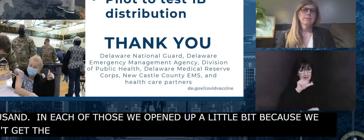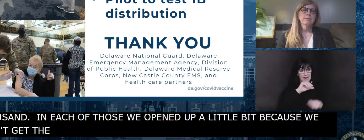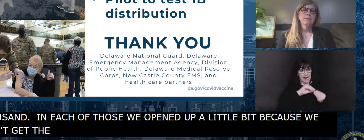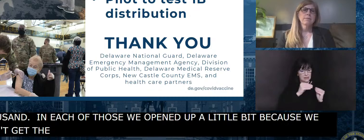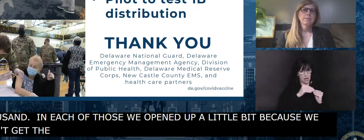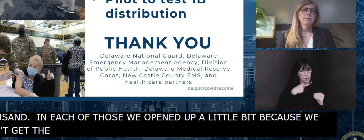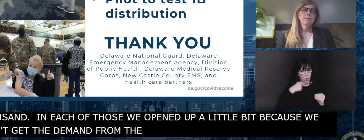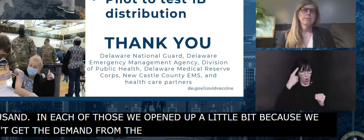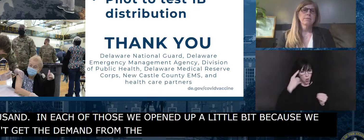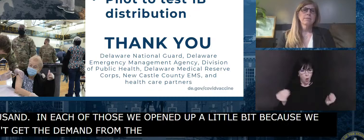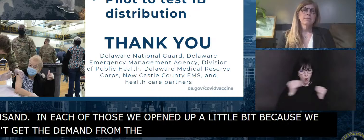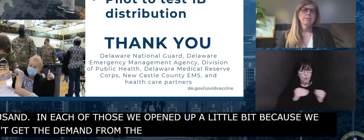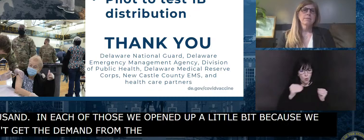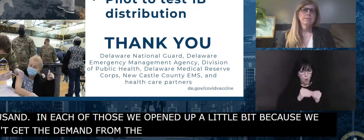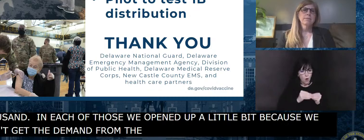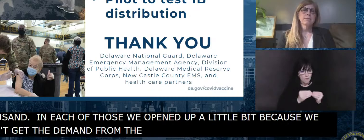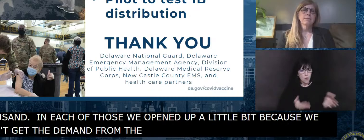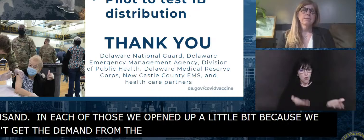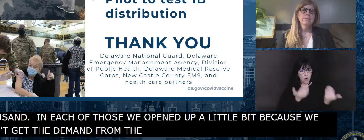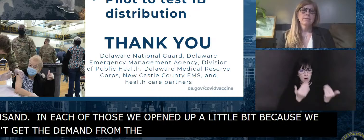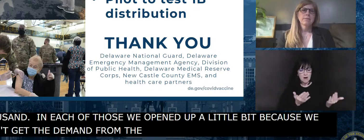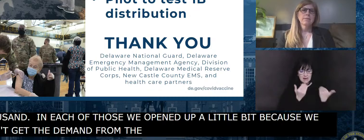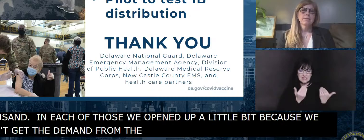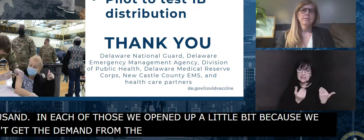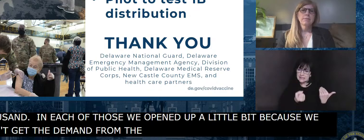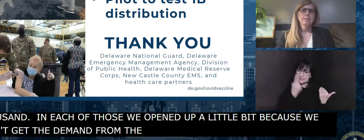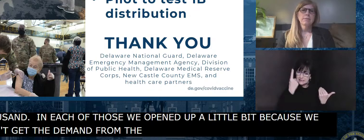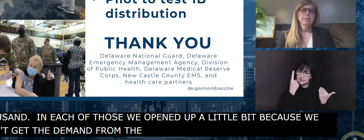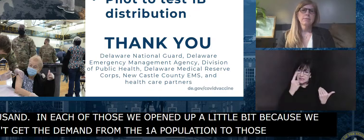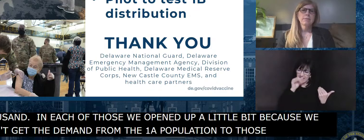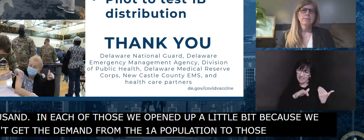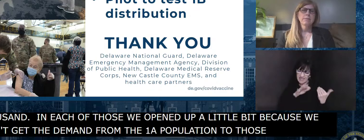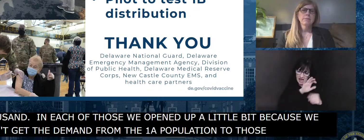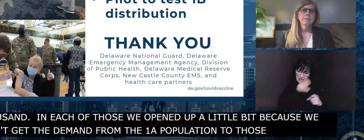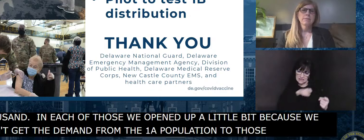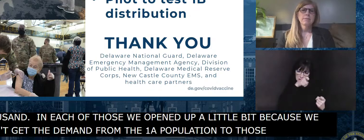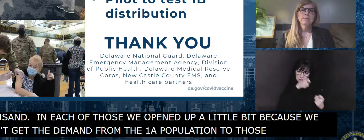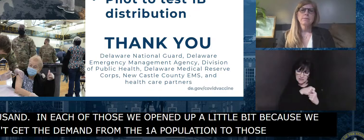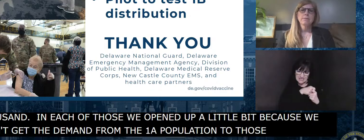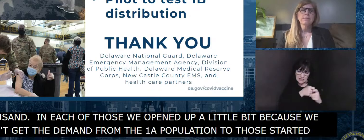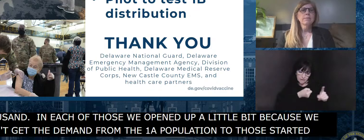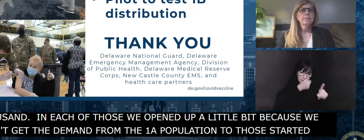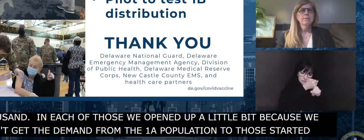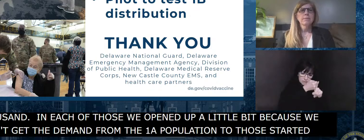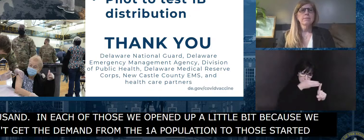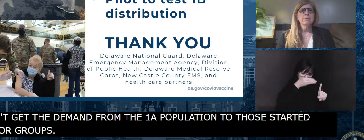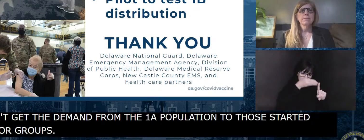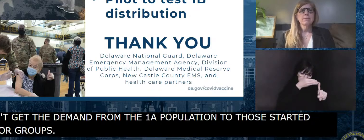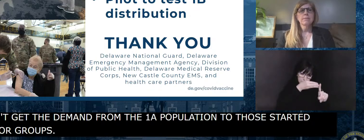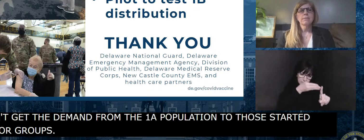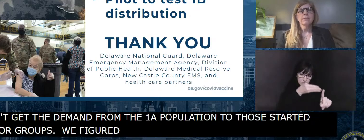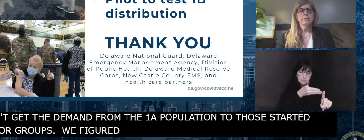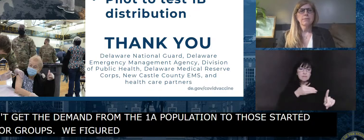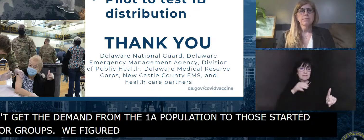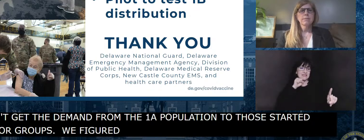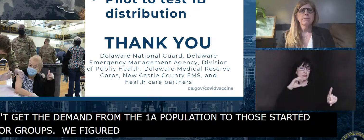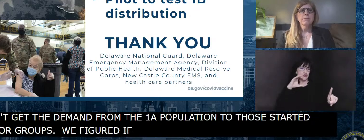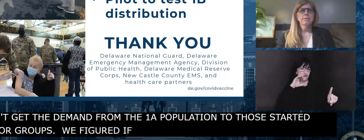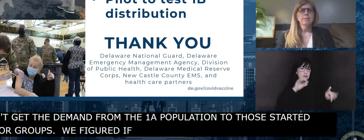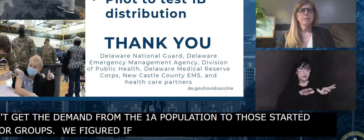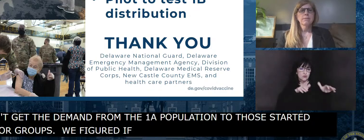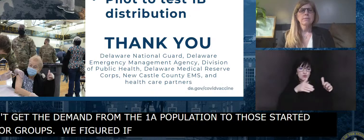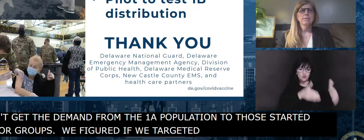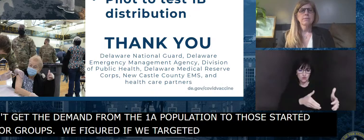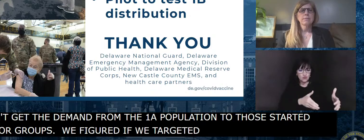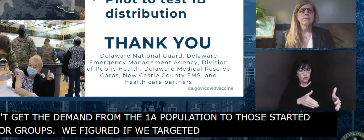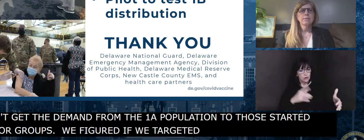to those targeted senior groups. And this is, again, where the confusion came. We figured if we targeted and managed that, we wouldn't have